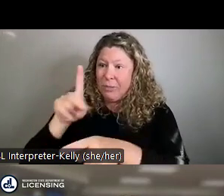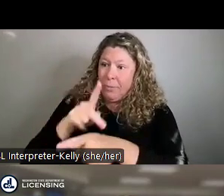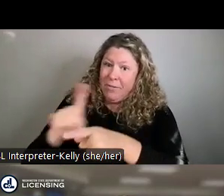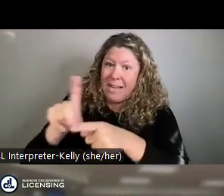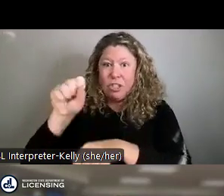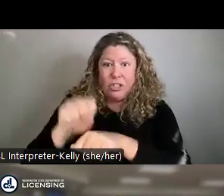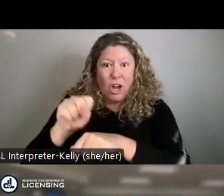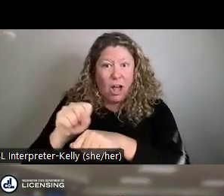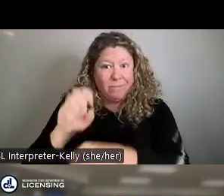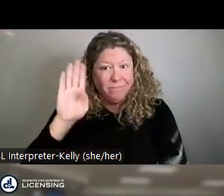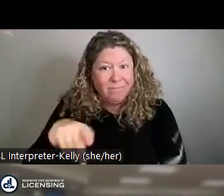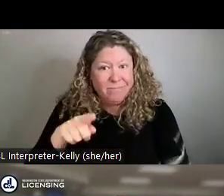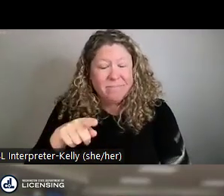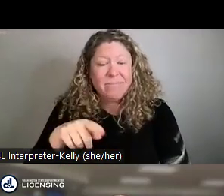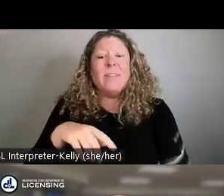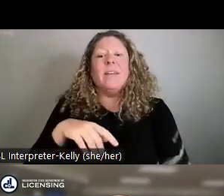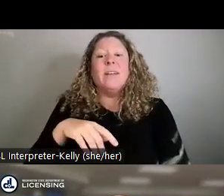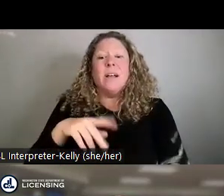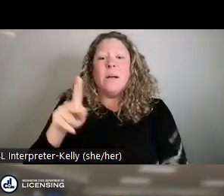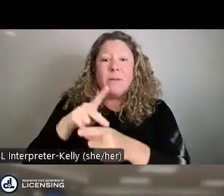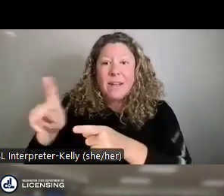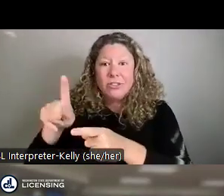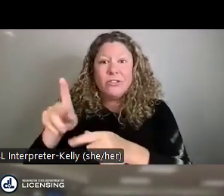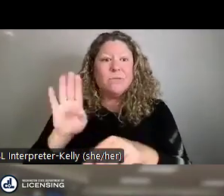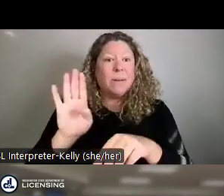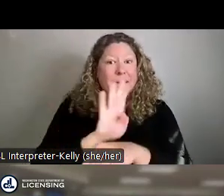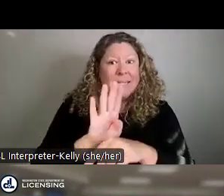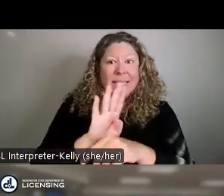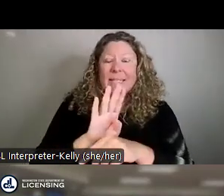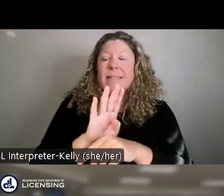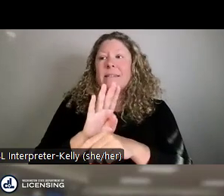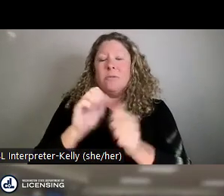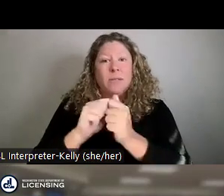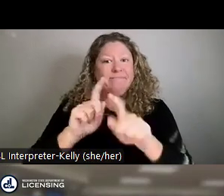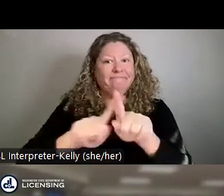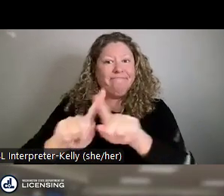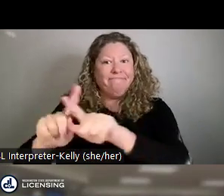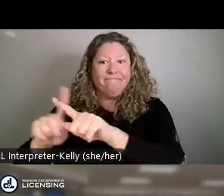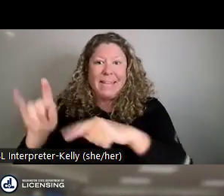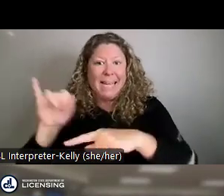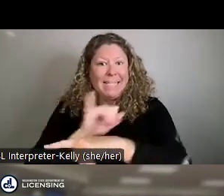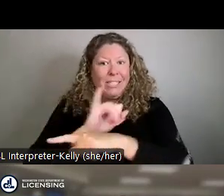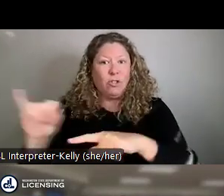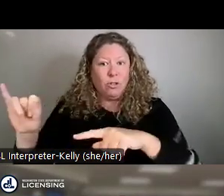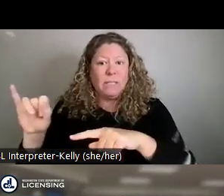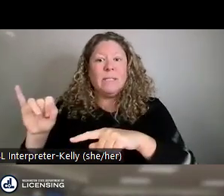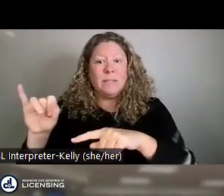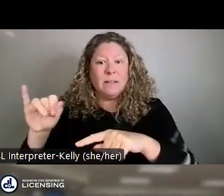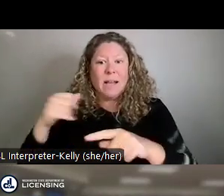We license both professionals and businesses across those industries, and together have over